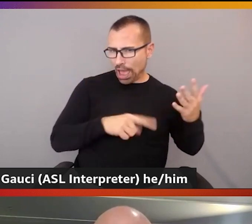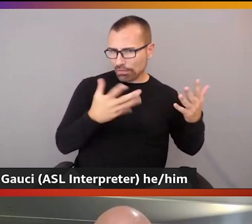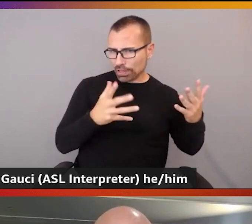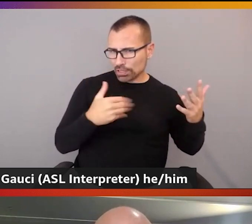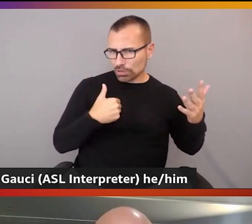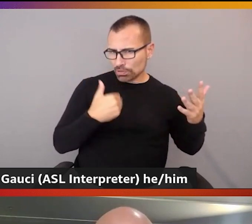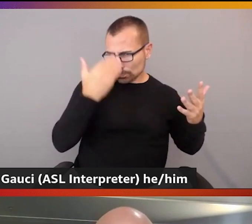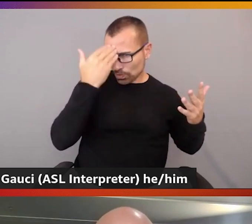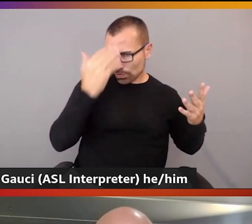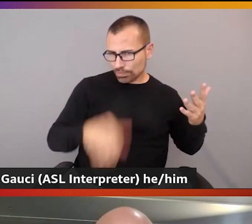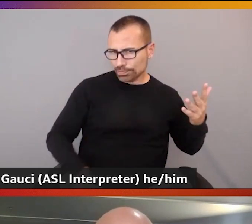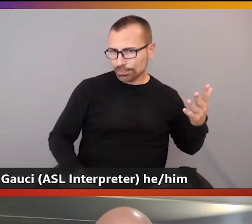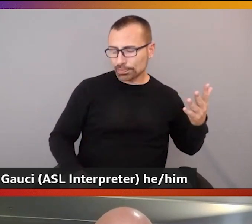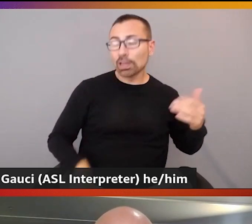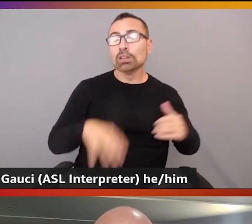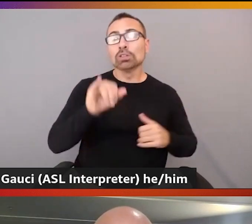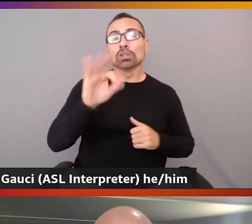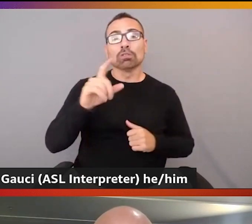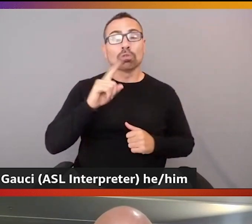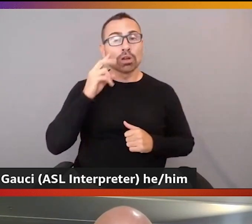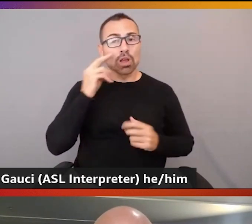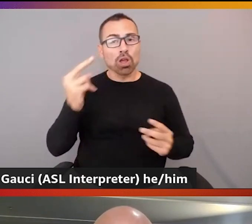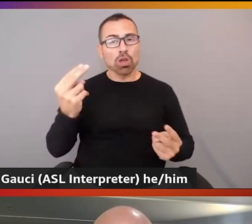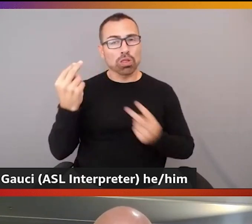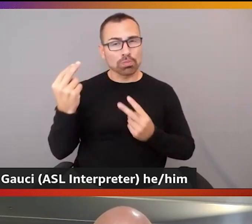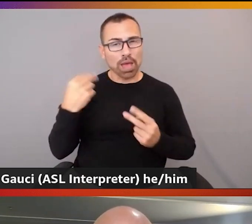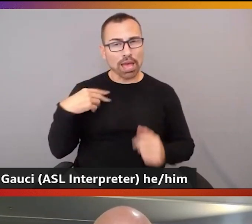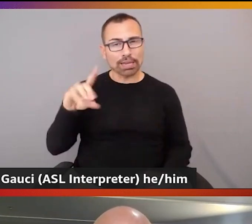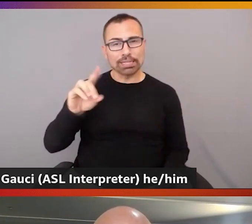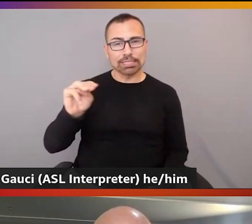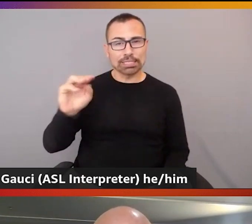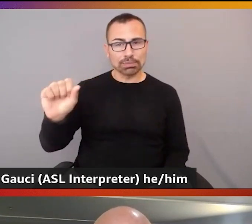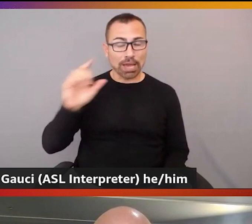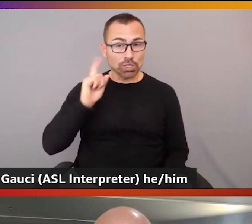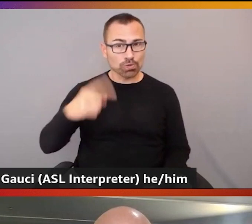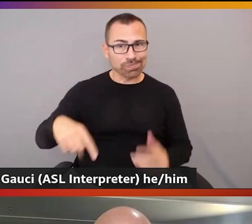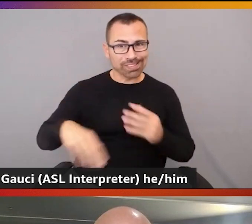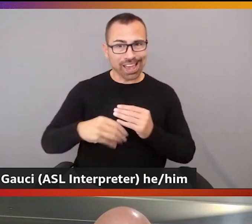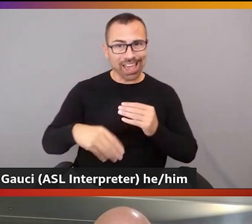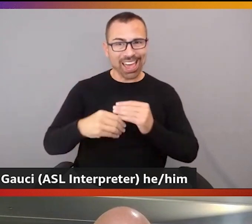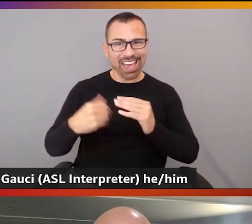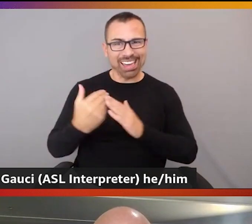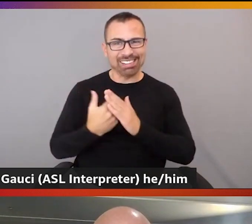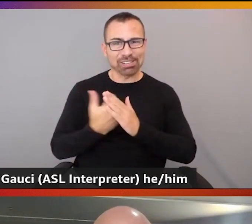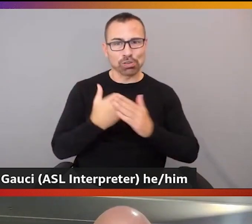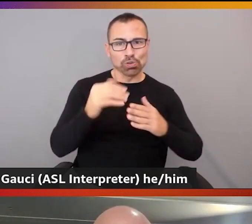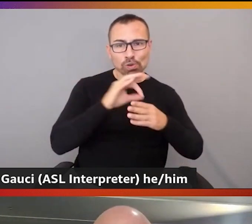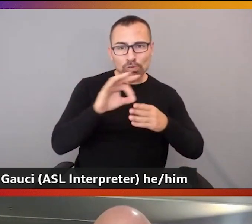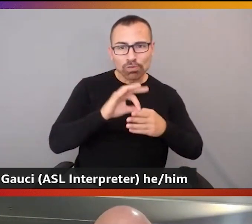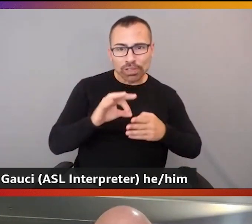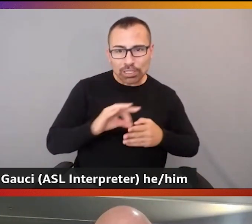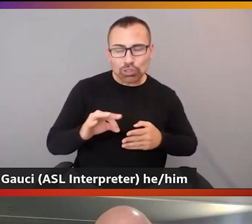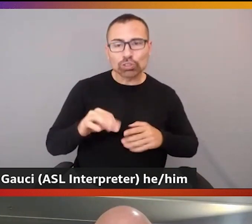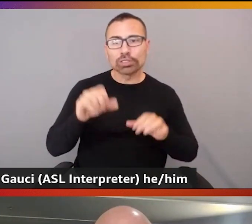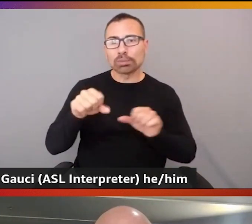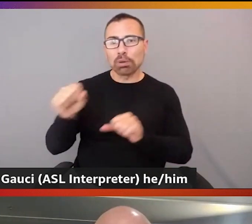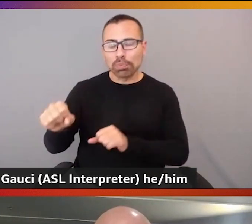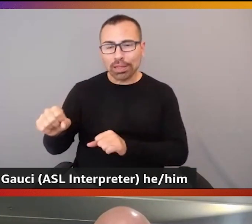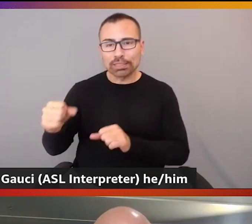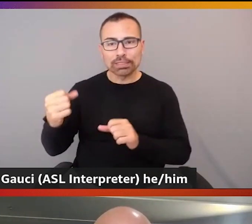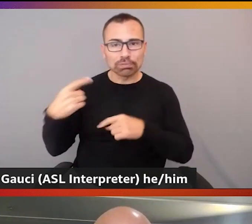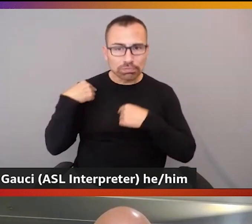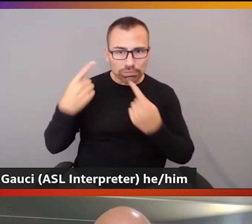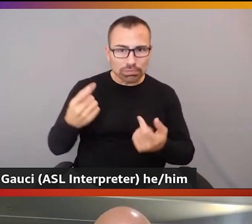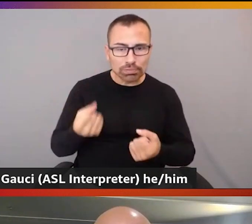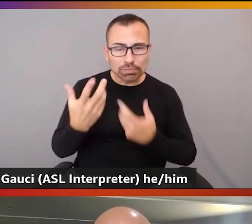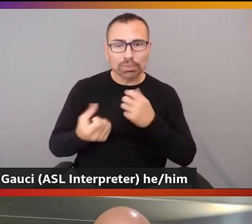the history of DMS, we've been adding new features and capabilities to it as years have gone by. At the most basic level, it's